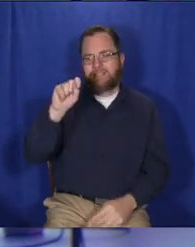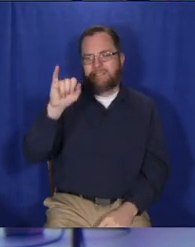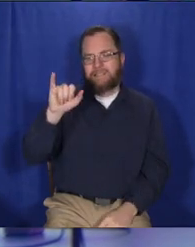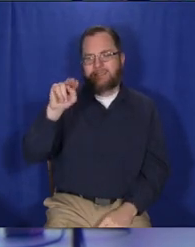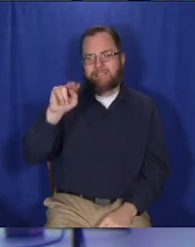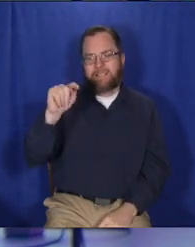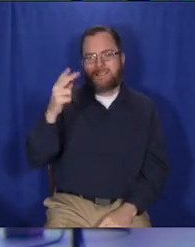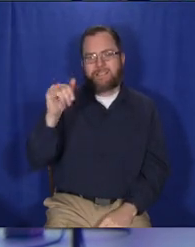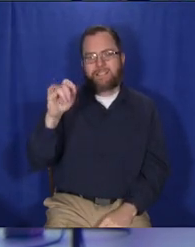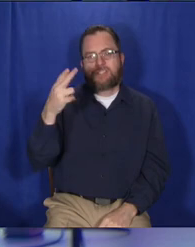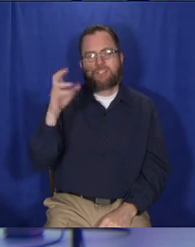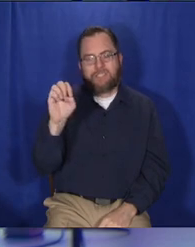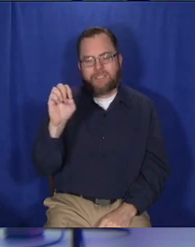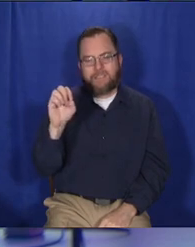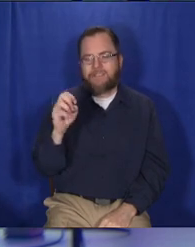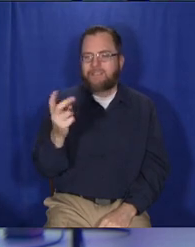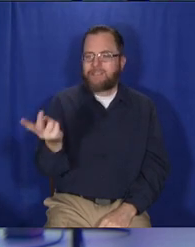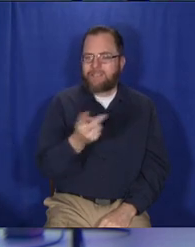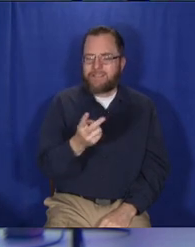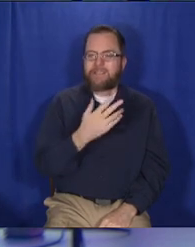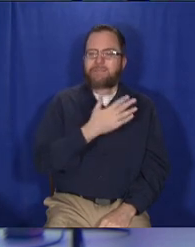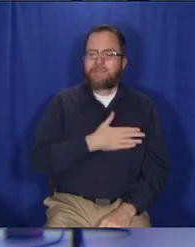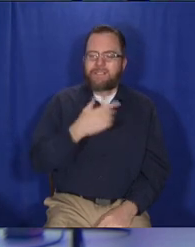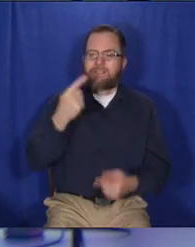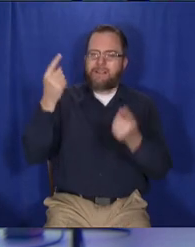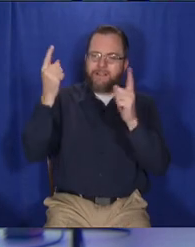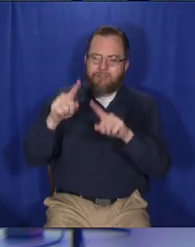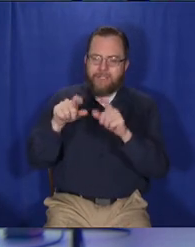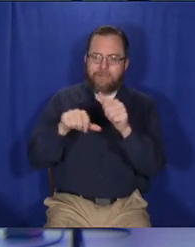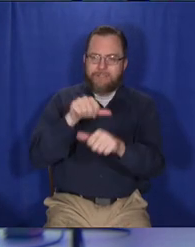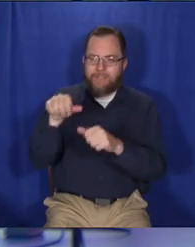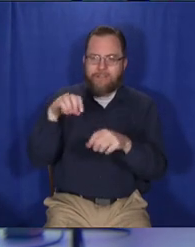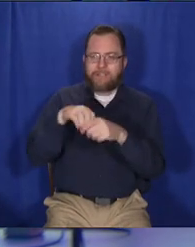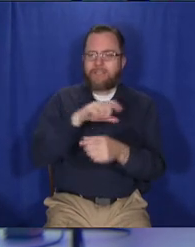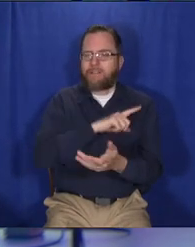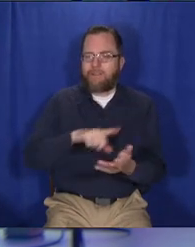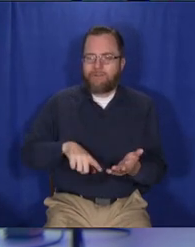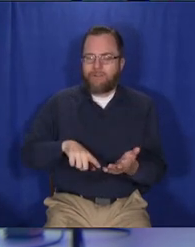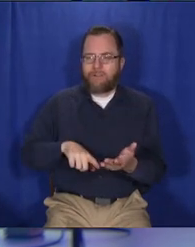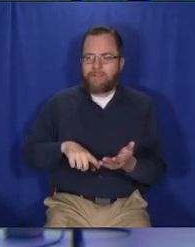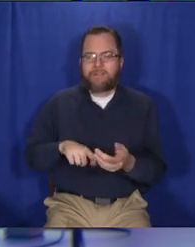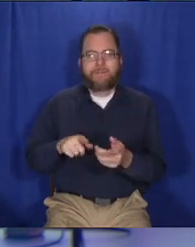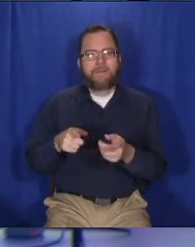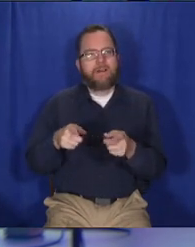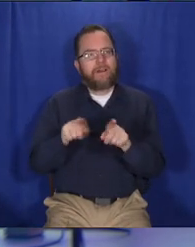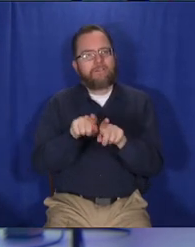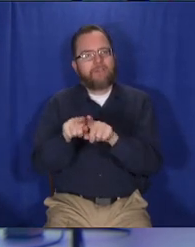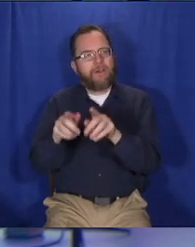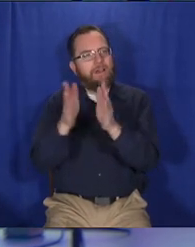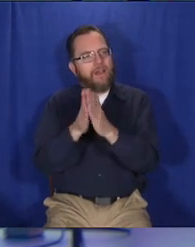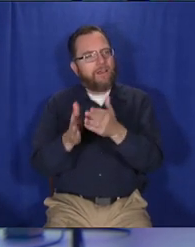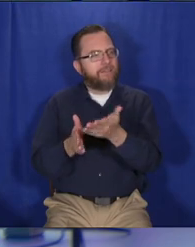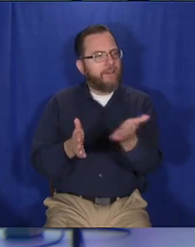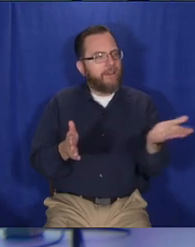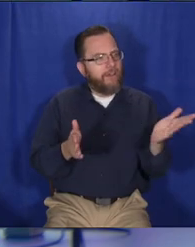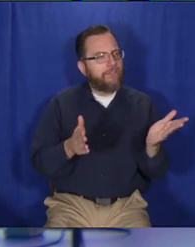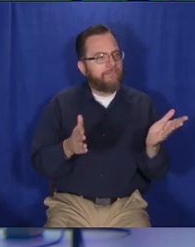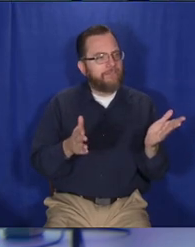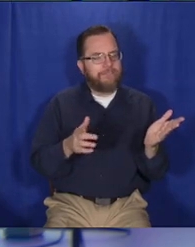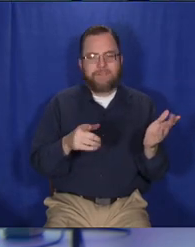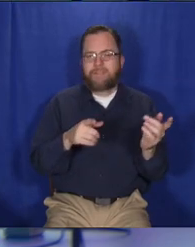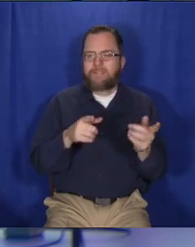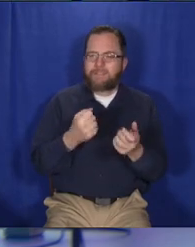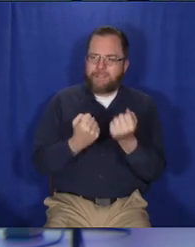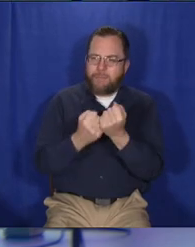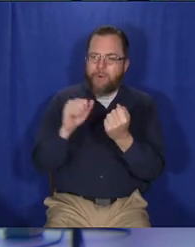Lord. Yes, and I ask you also, true companion, help these women who have labored side by side with me in